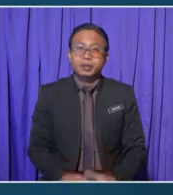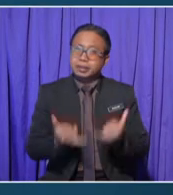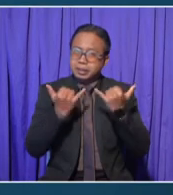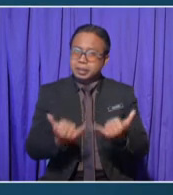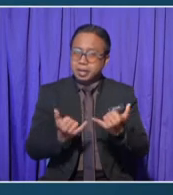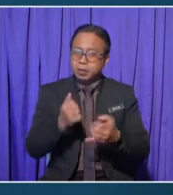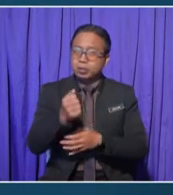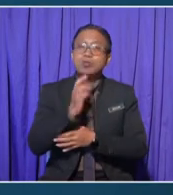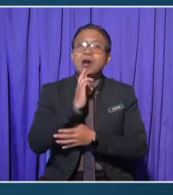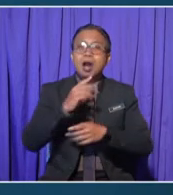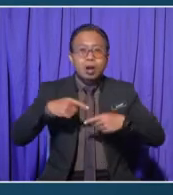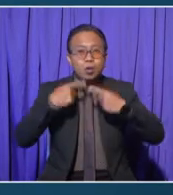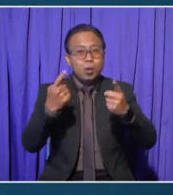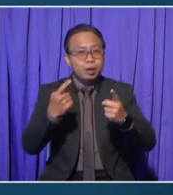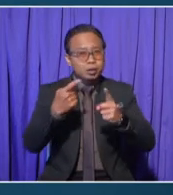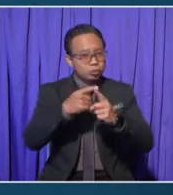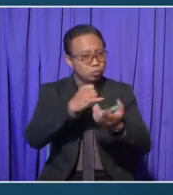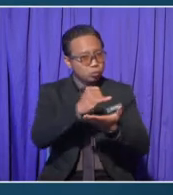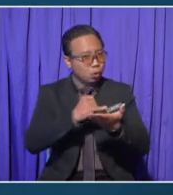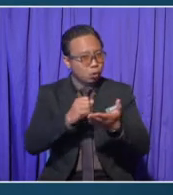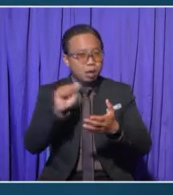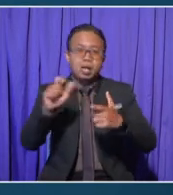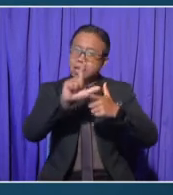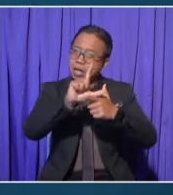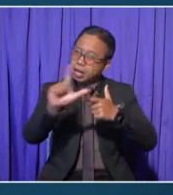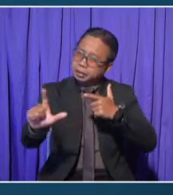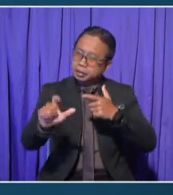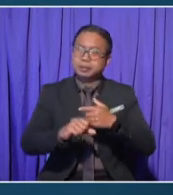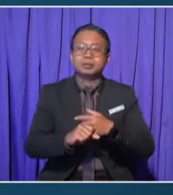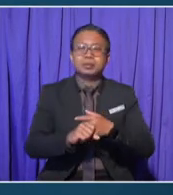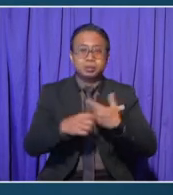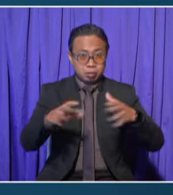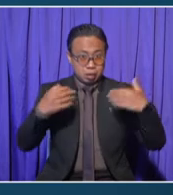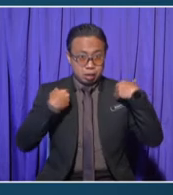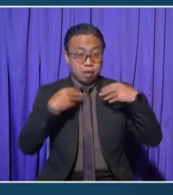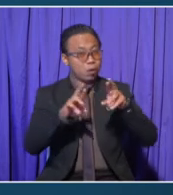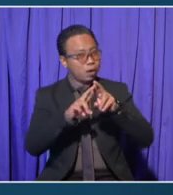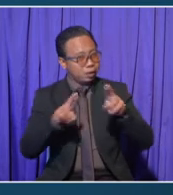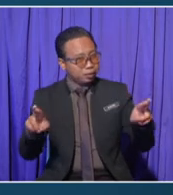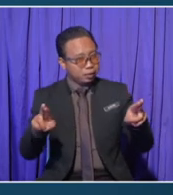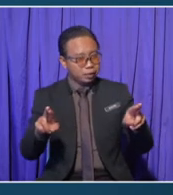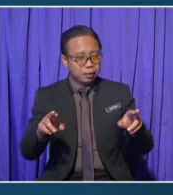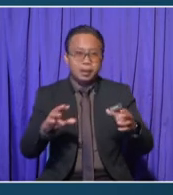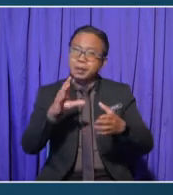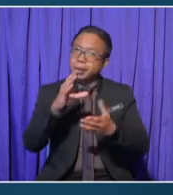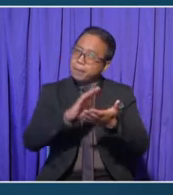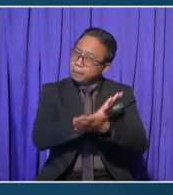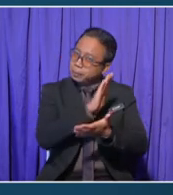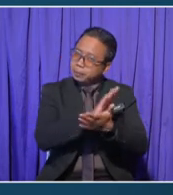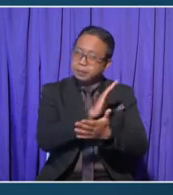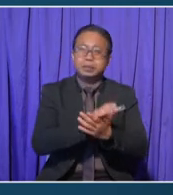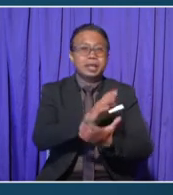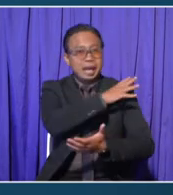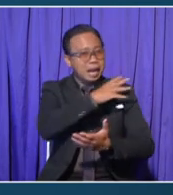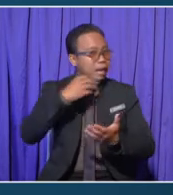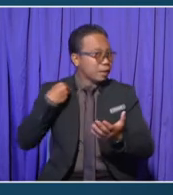Now, you are going to draw a line. Do you have a ruler, a piece of paper,